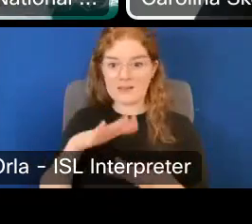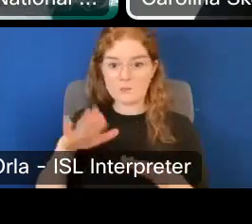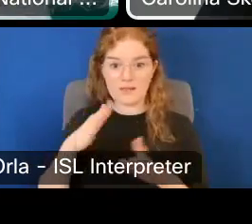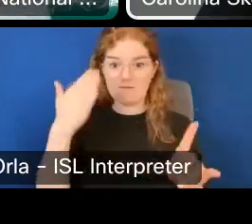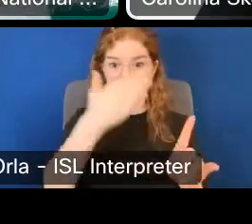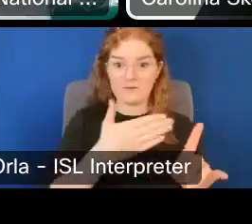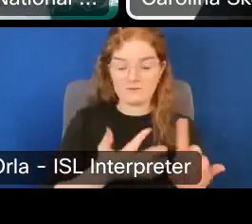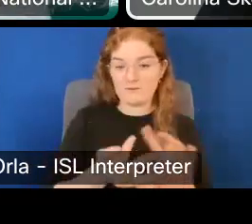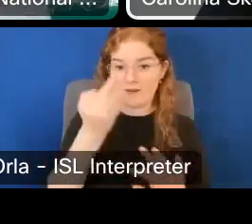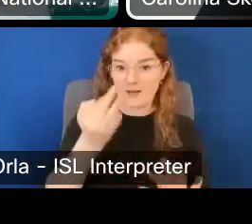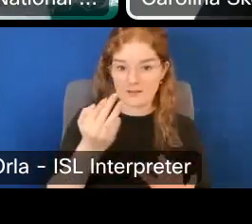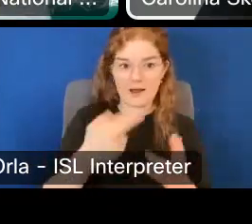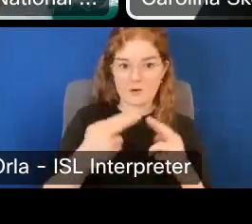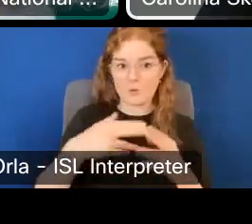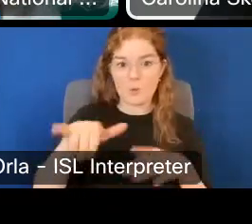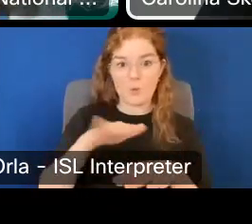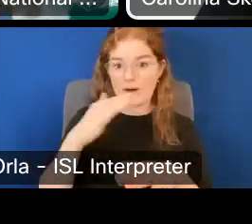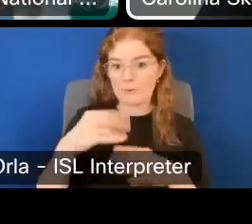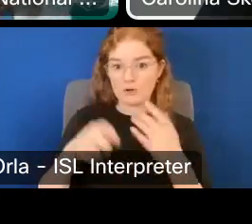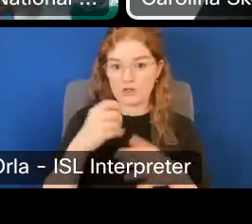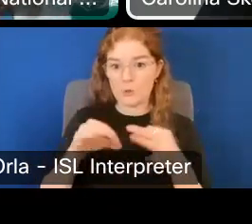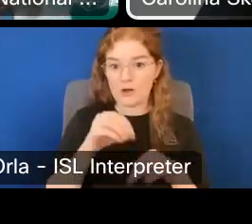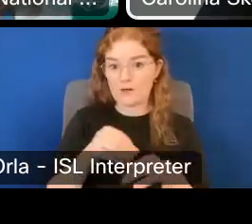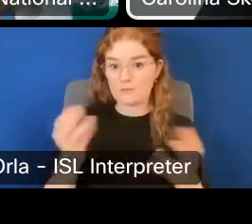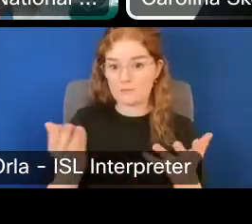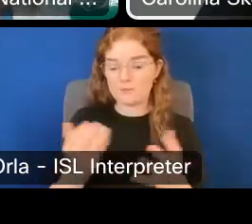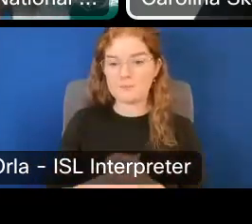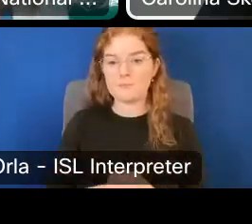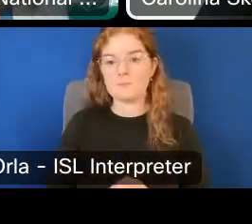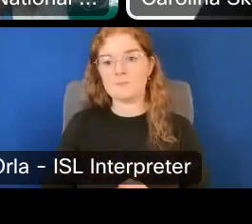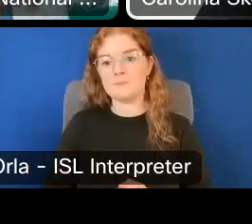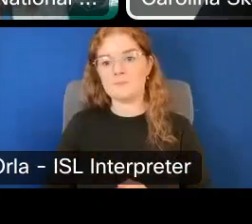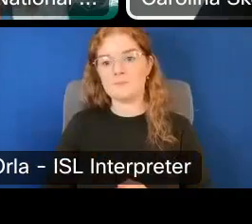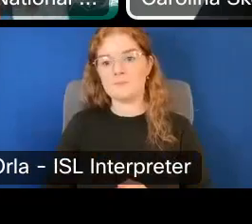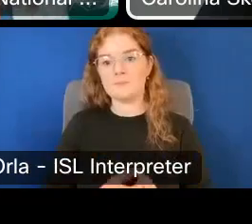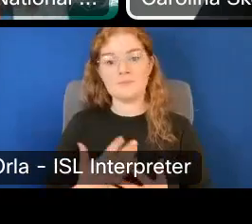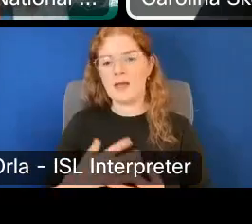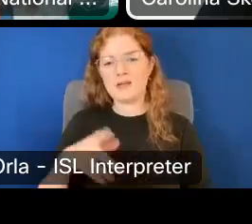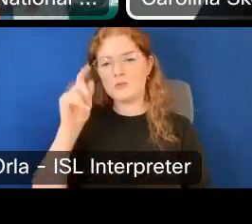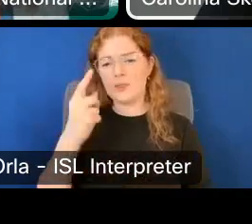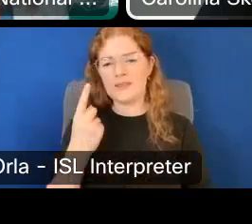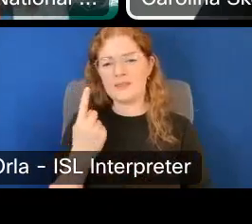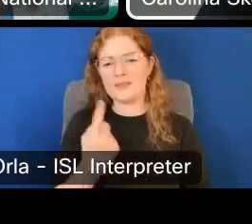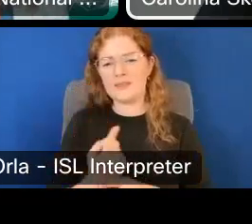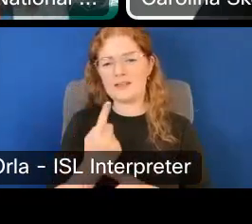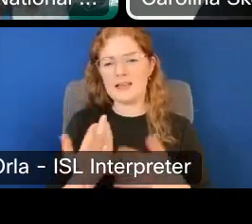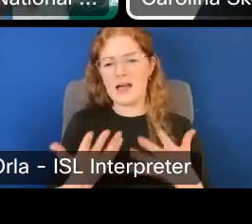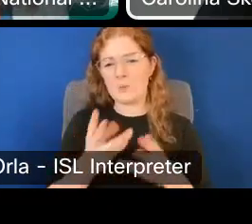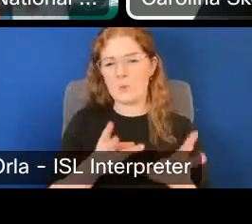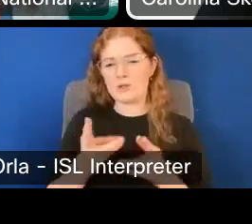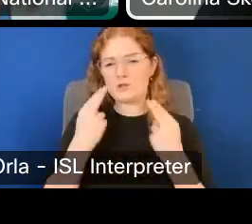for other design-led projects that we can tap into? I don't think that that's kind of how it